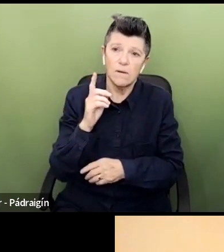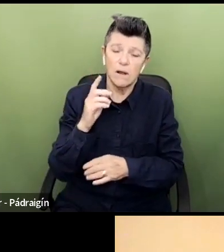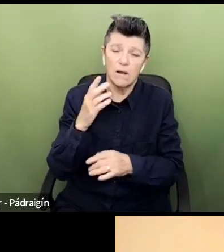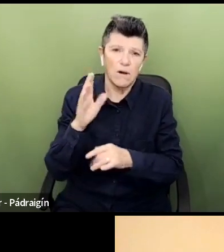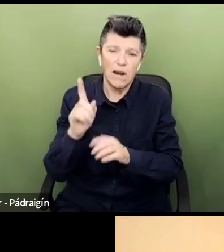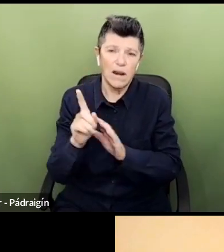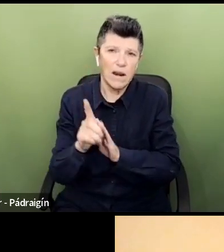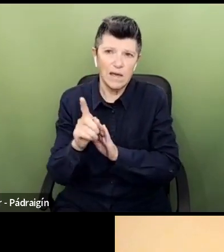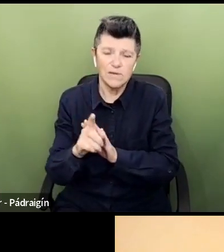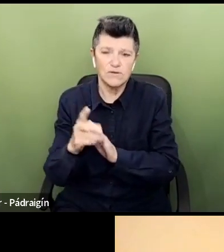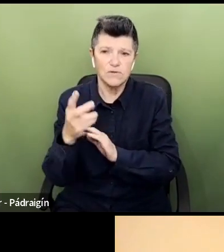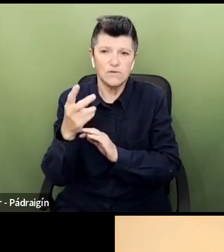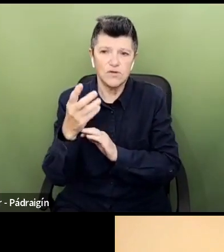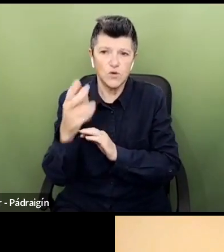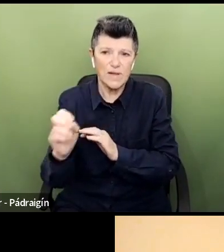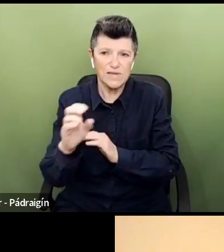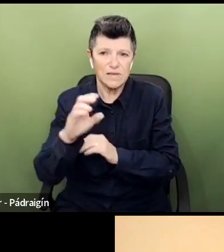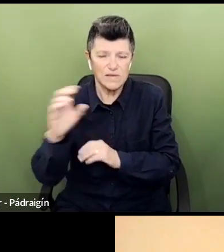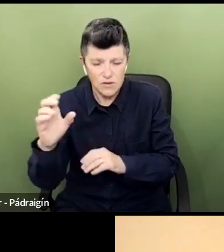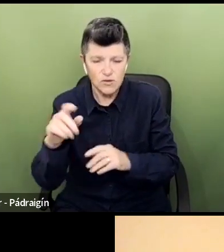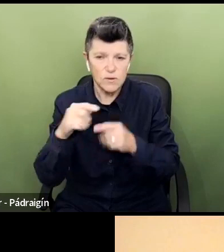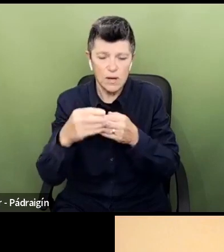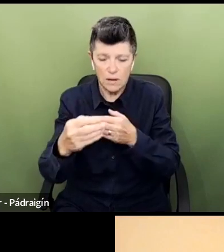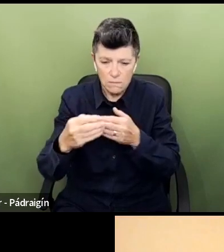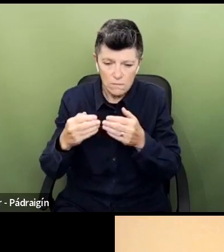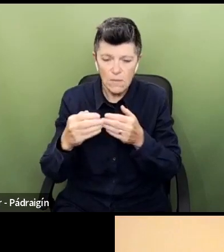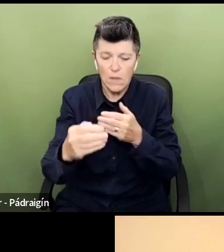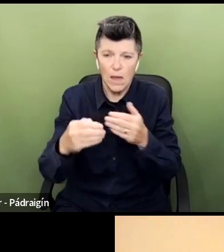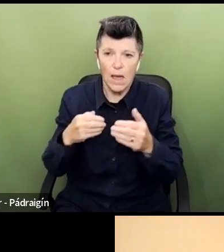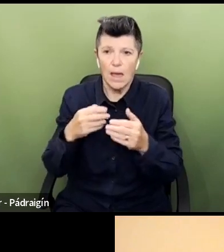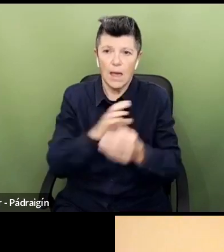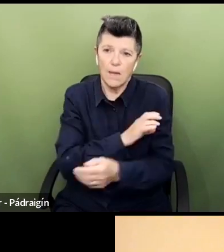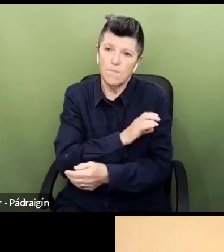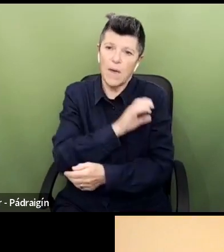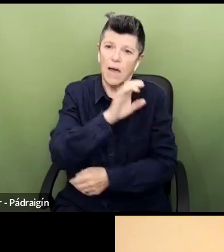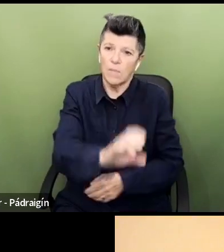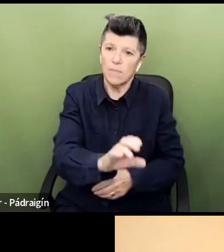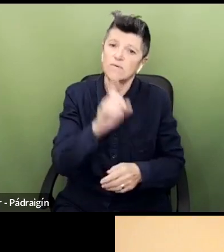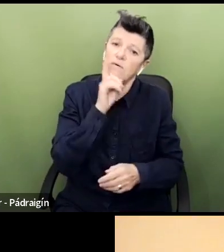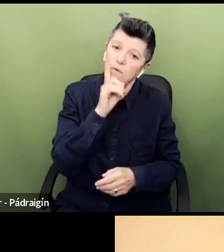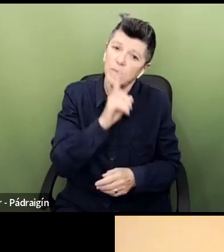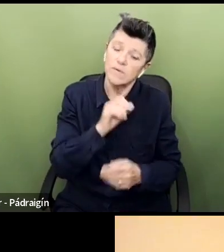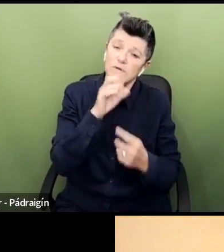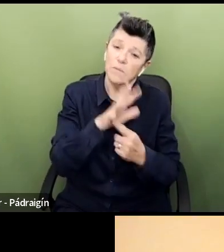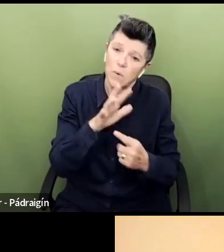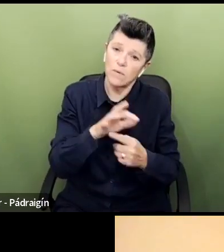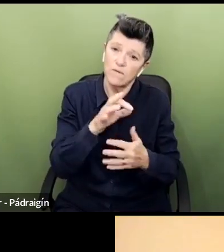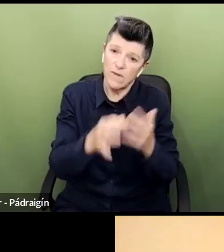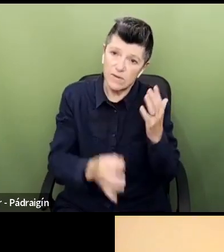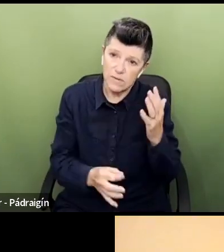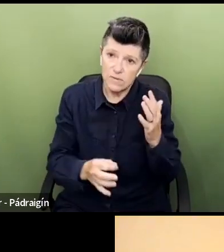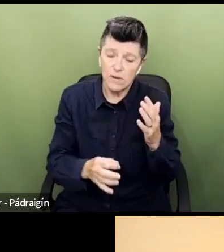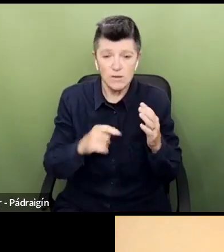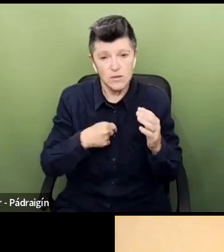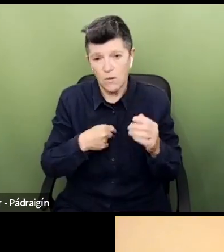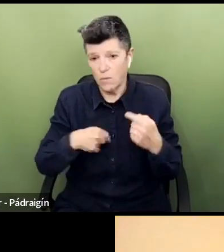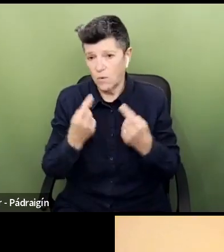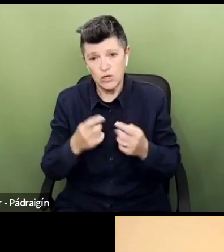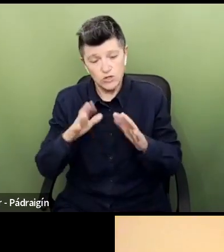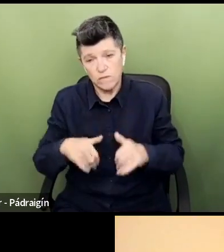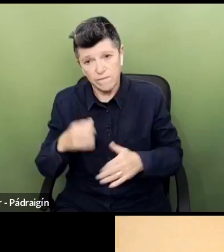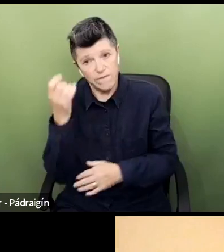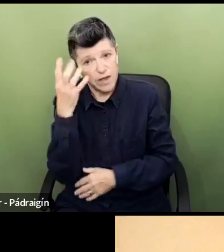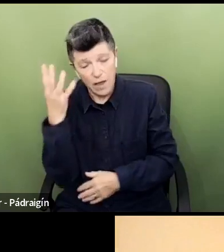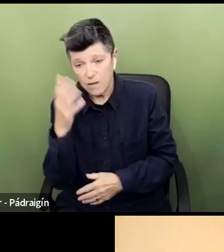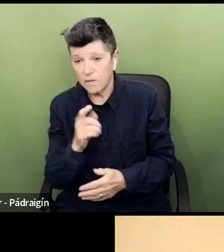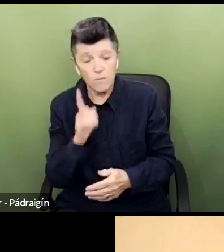century empowerment of women. I think these are important factors, but we shouldn't forget that women were always